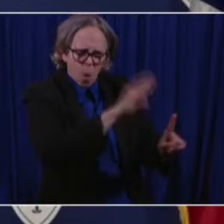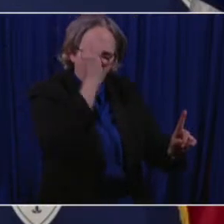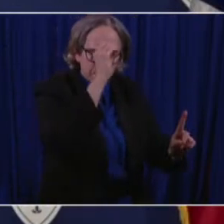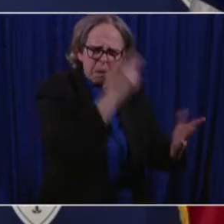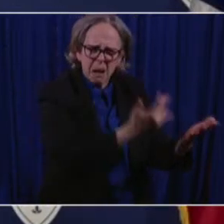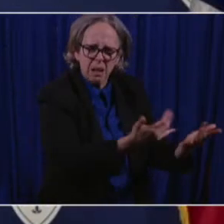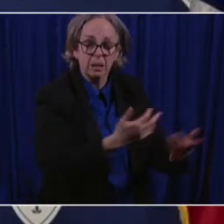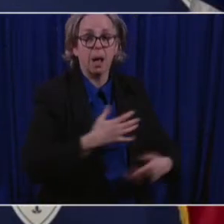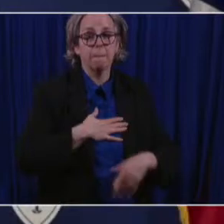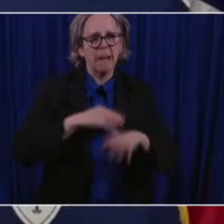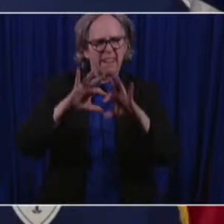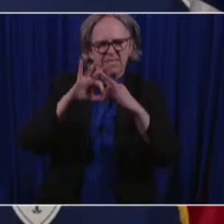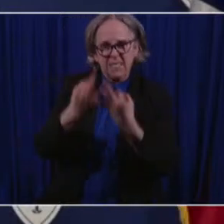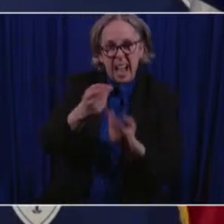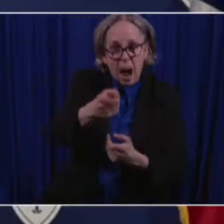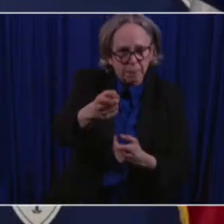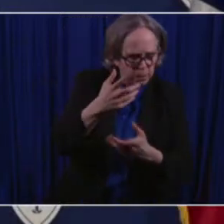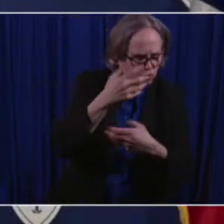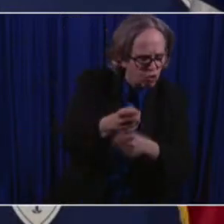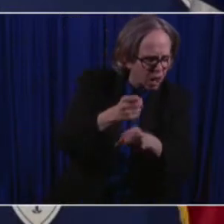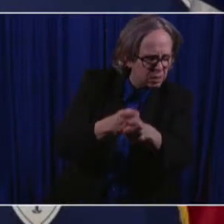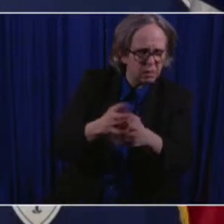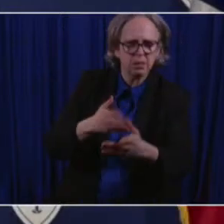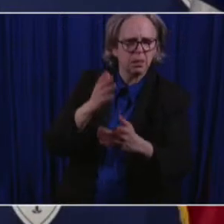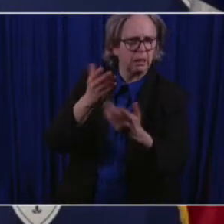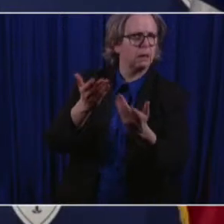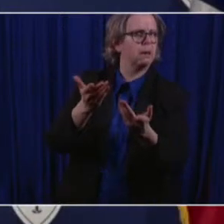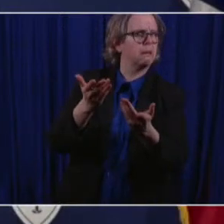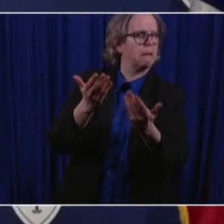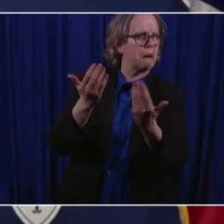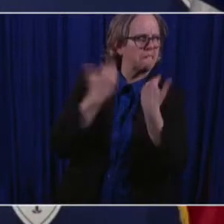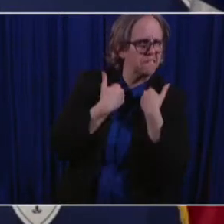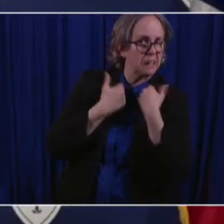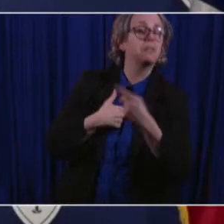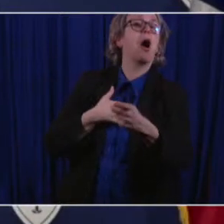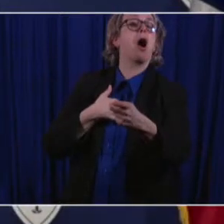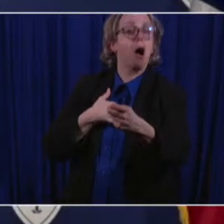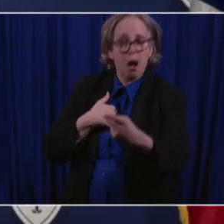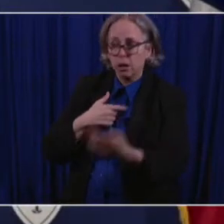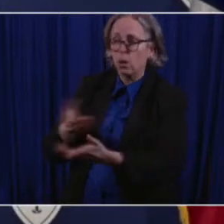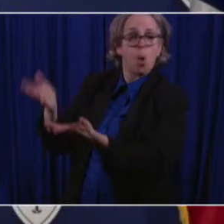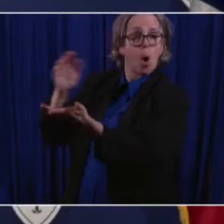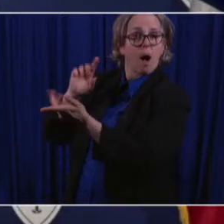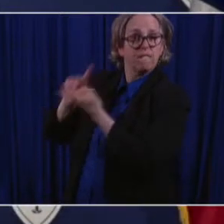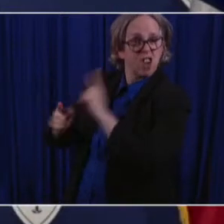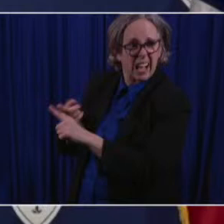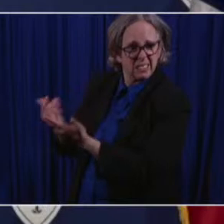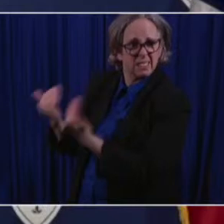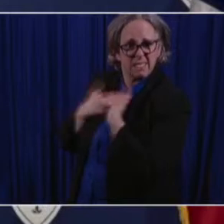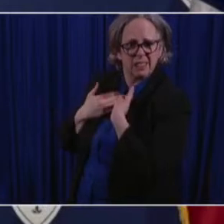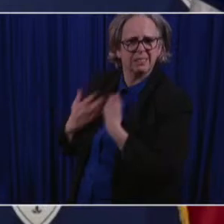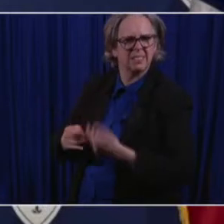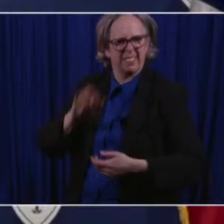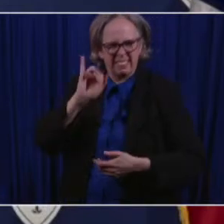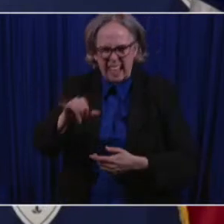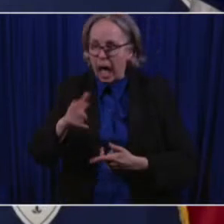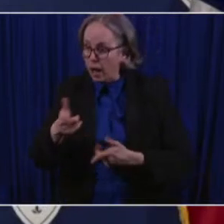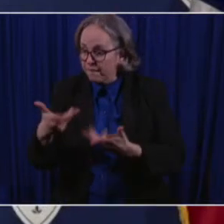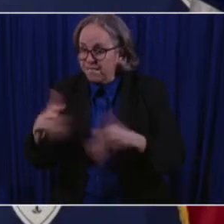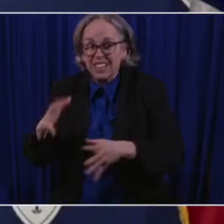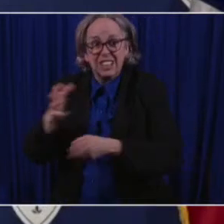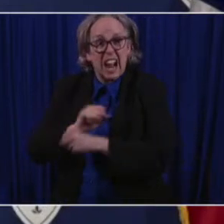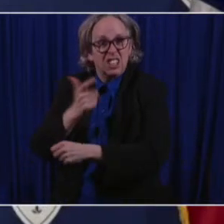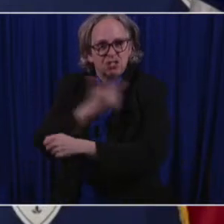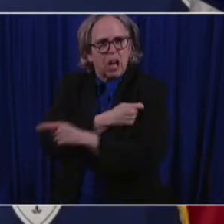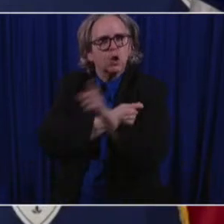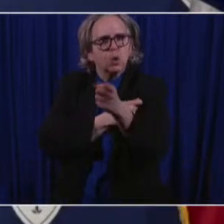so we just encourage everyone who's got the shot, go out, you know, talk to your friends, talk to your neighbors. But I think really